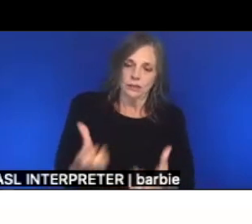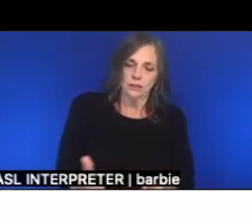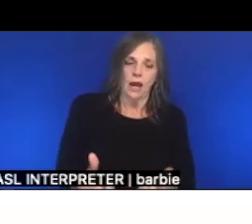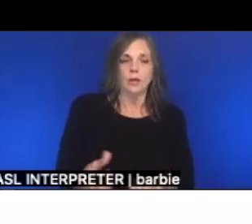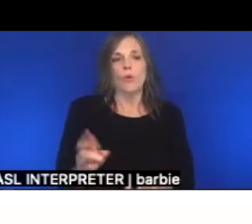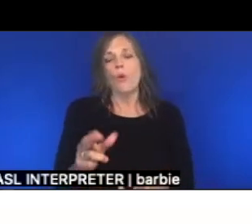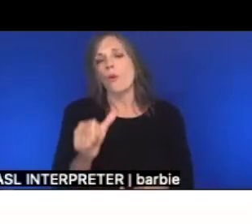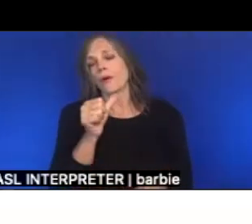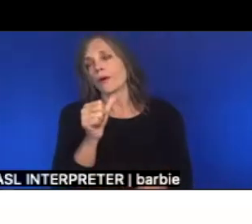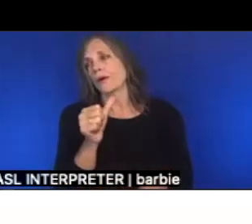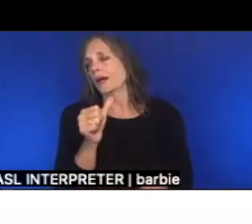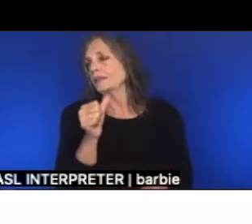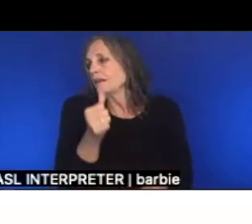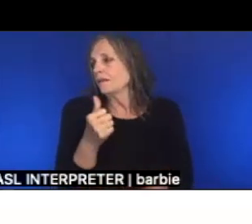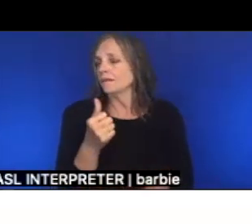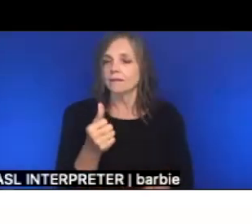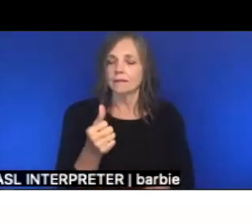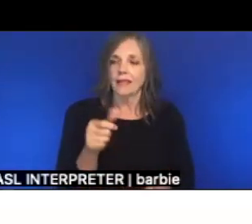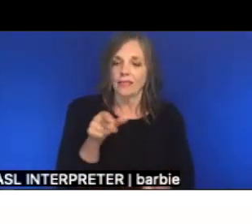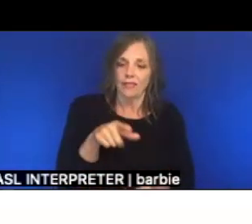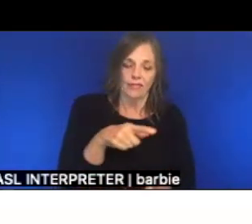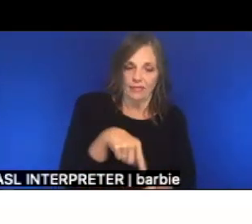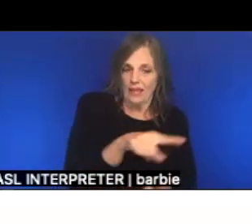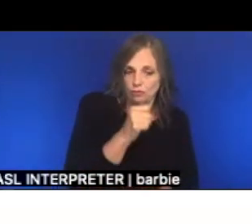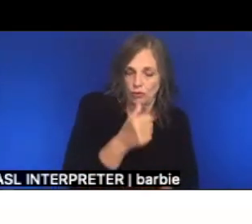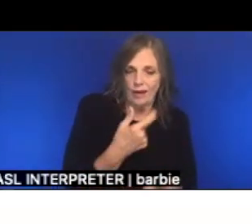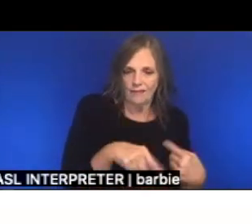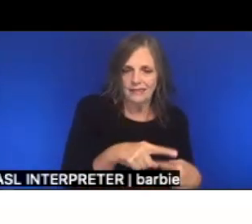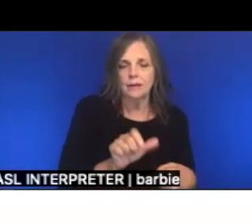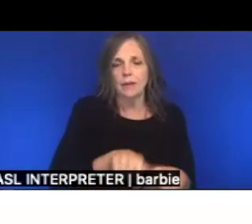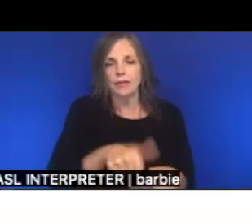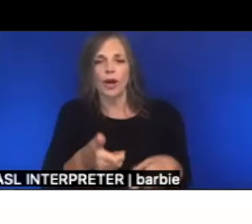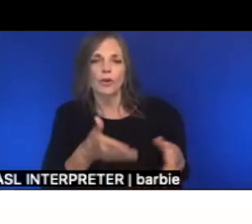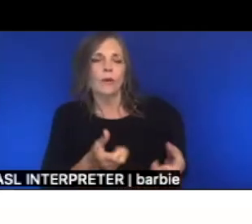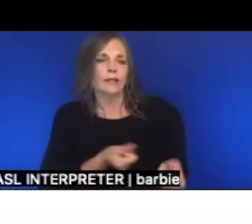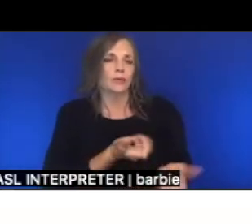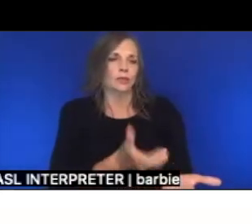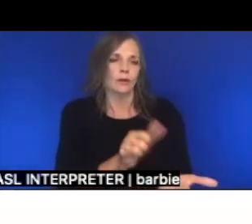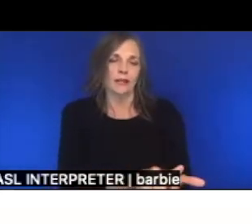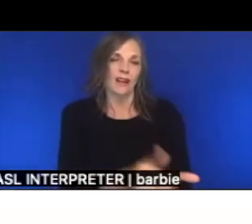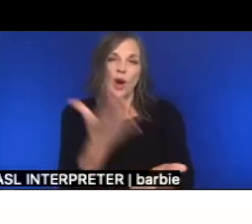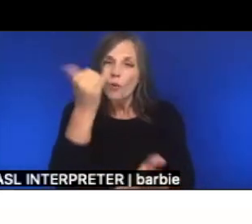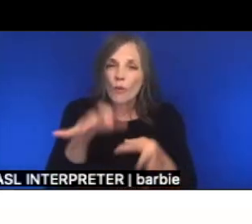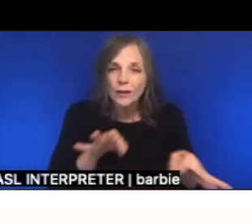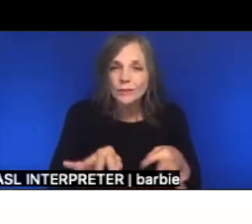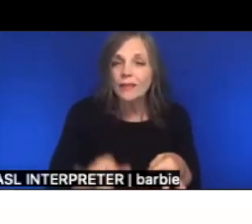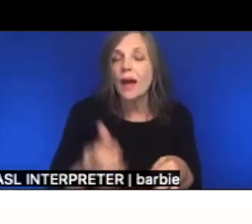a sign for it. However, there will be other ways how to express it. I want to say this because many people think